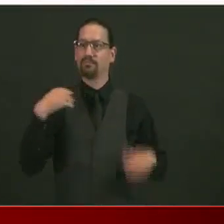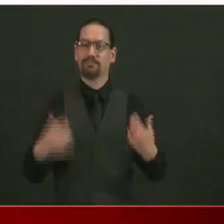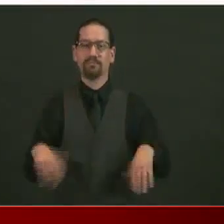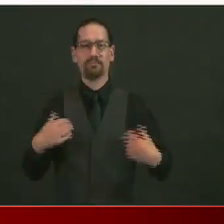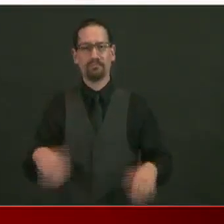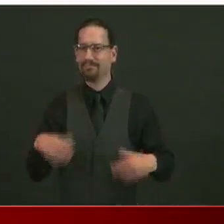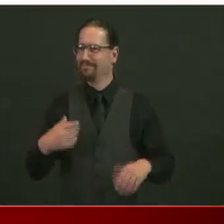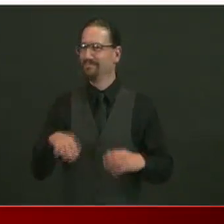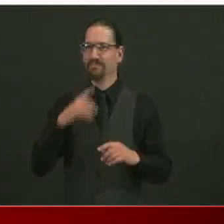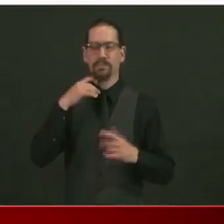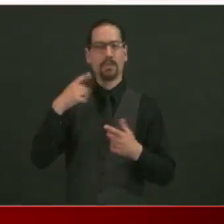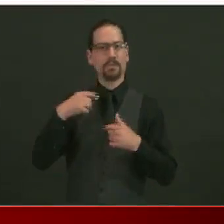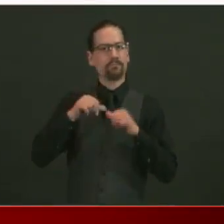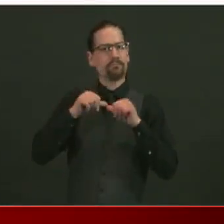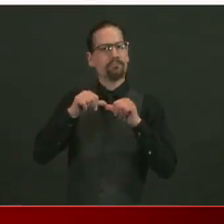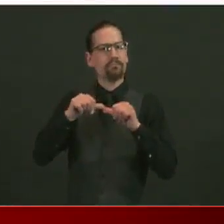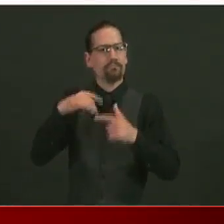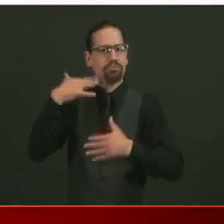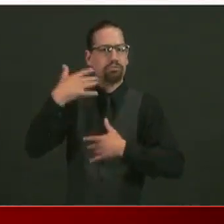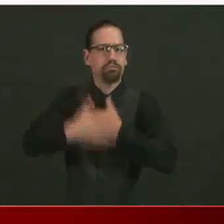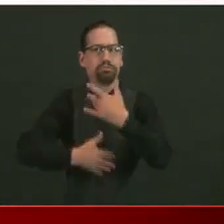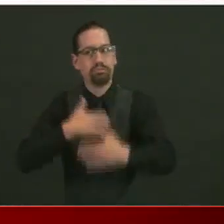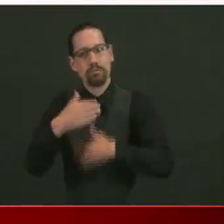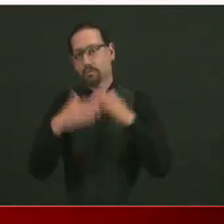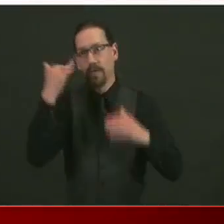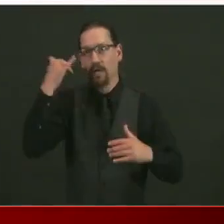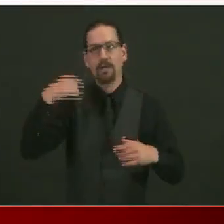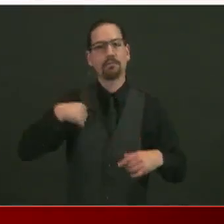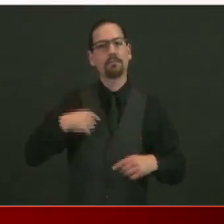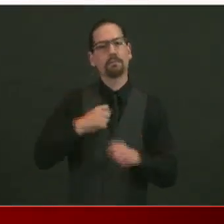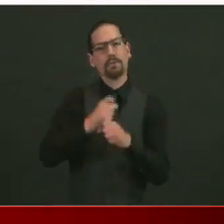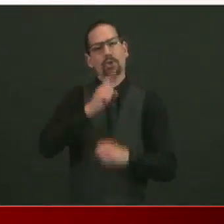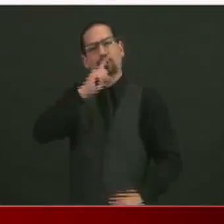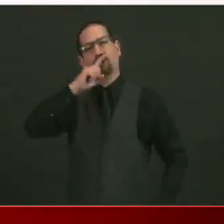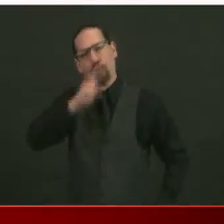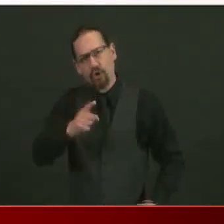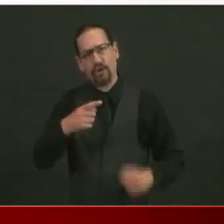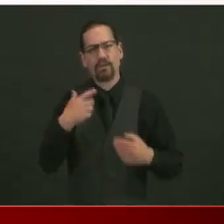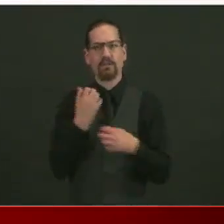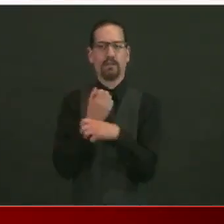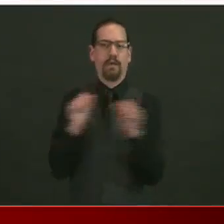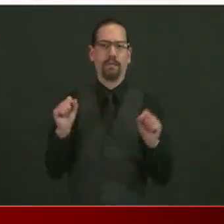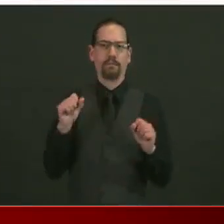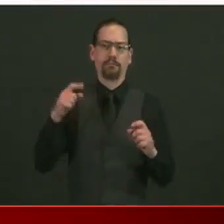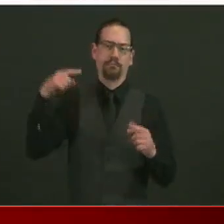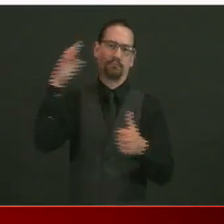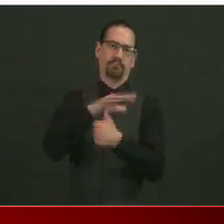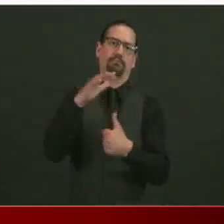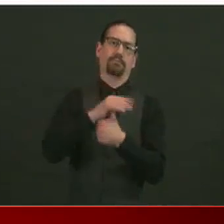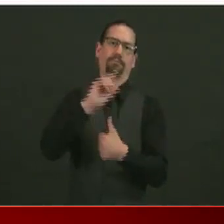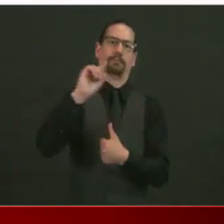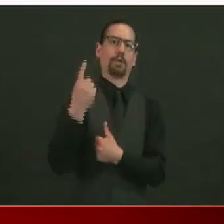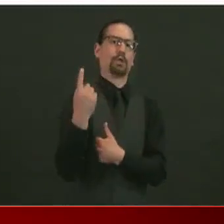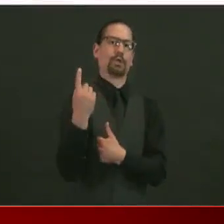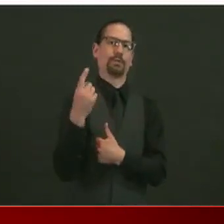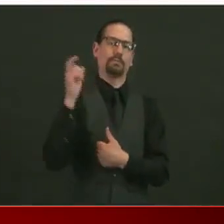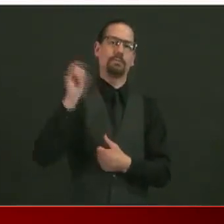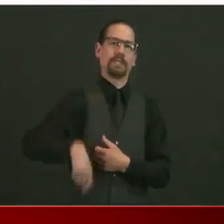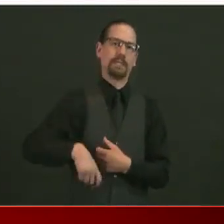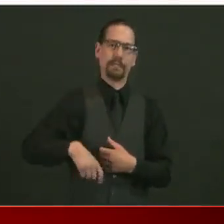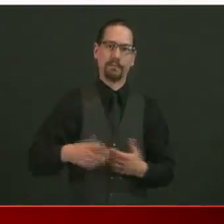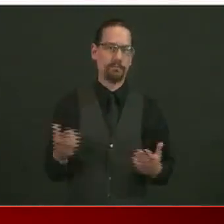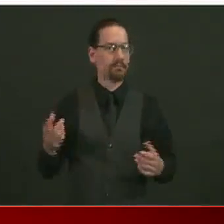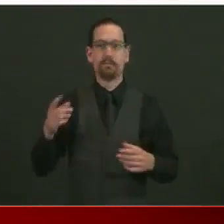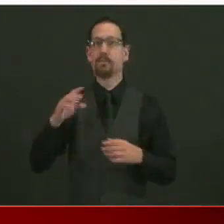we made sure that the safety of our students and educators were paramount for us as we made that